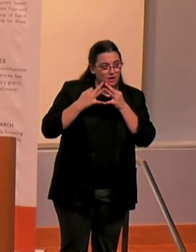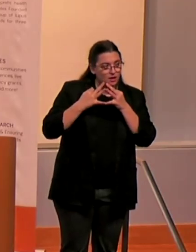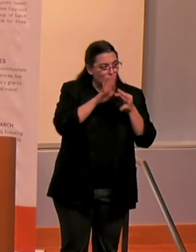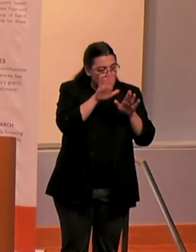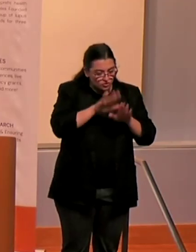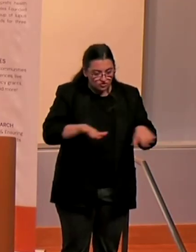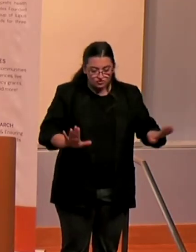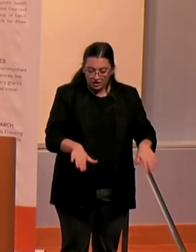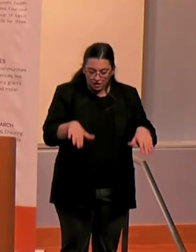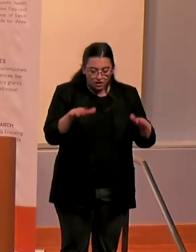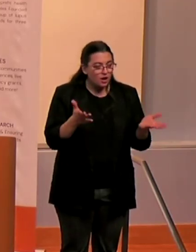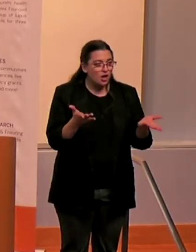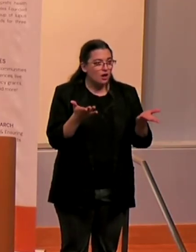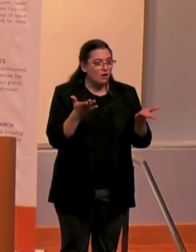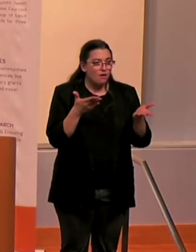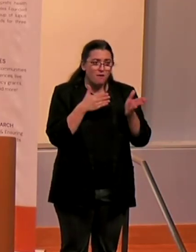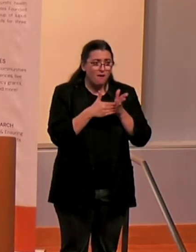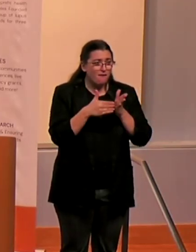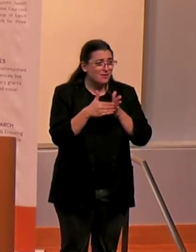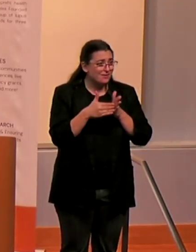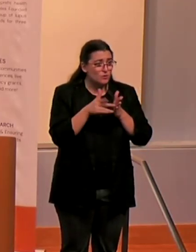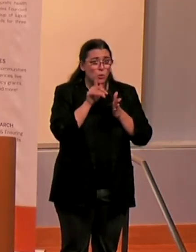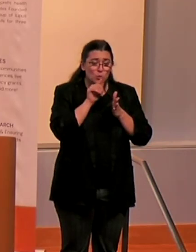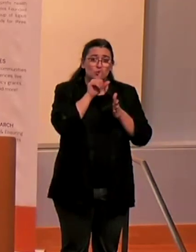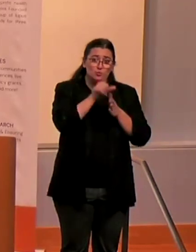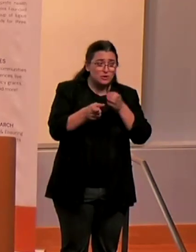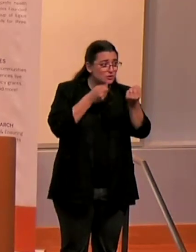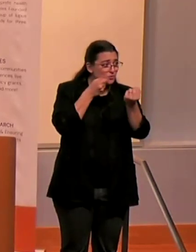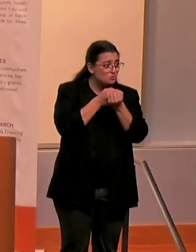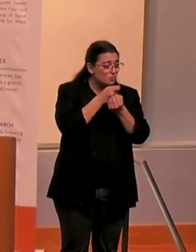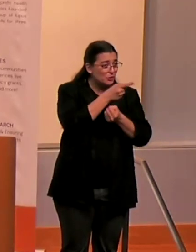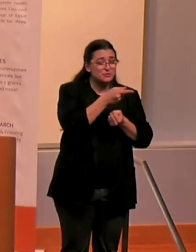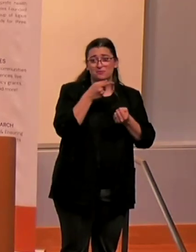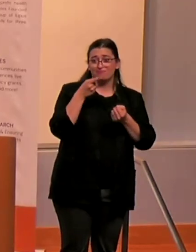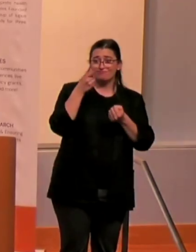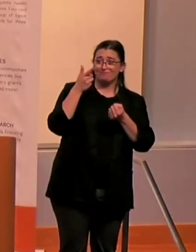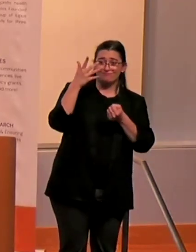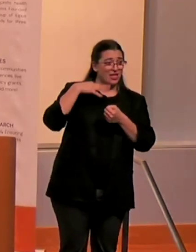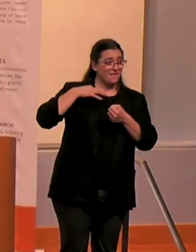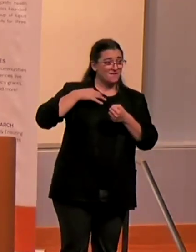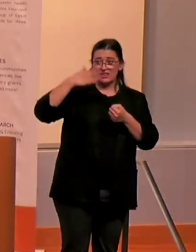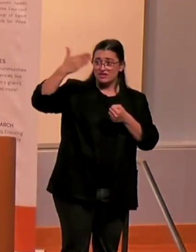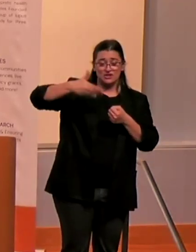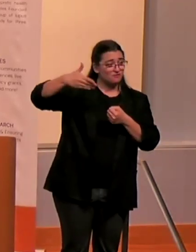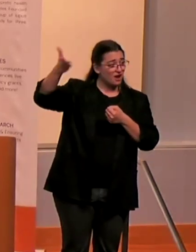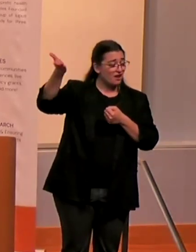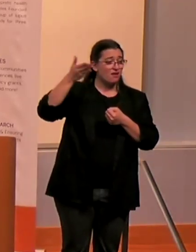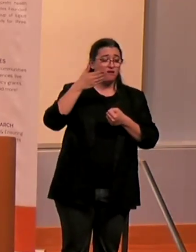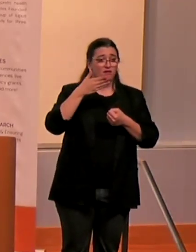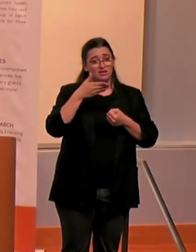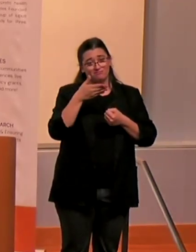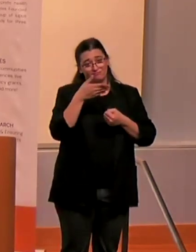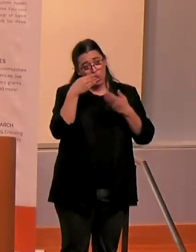up. Sometimes it's just the random neighbor in the front or the nice lady at the grocery store, whatever it